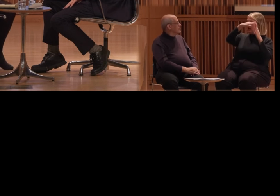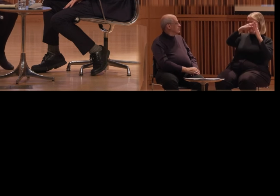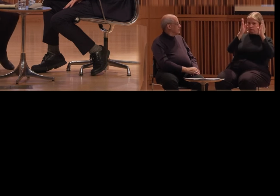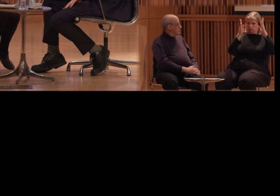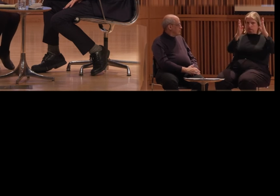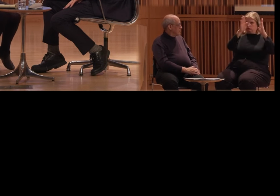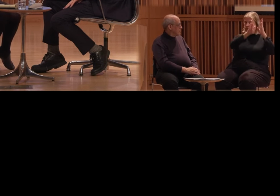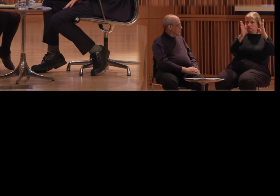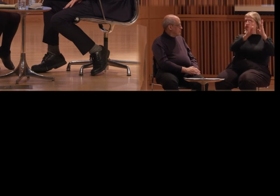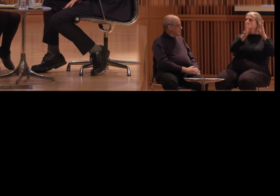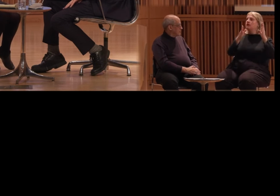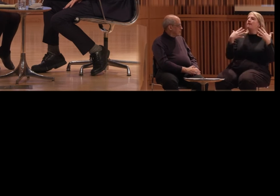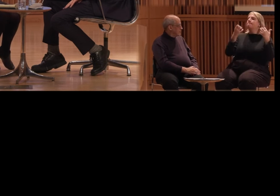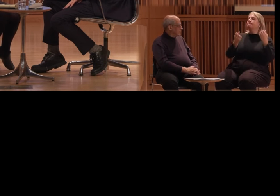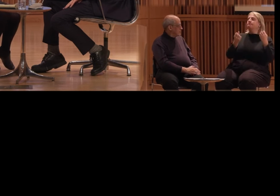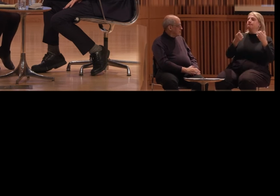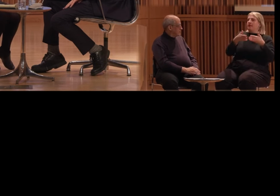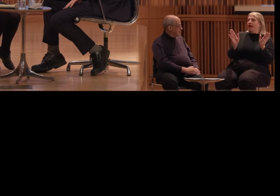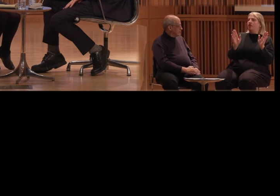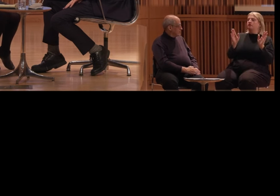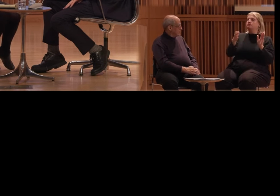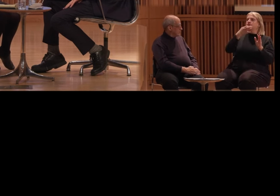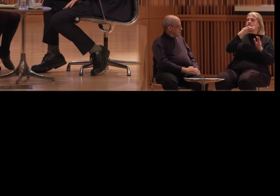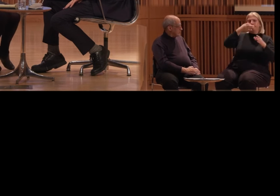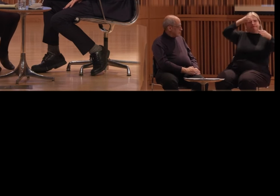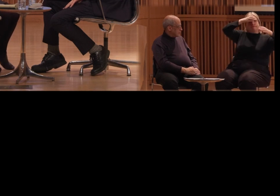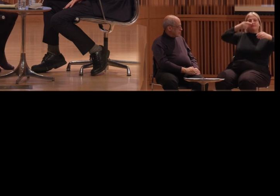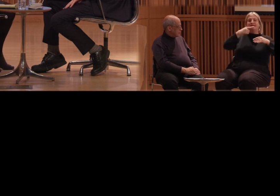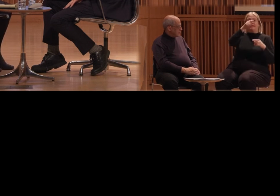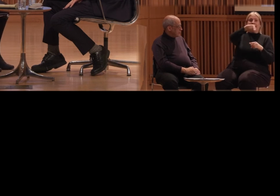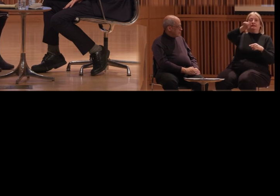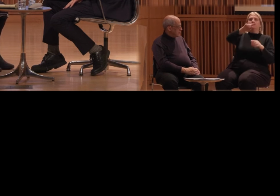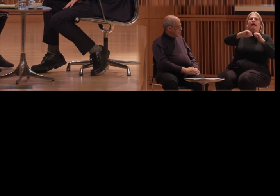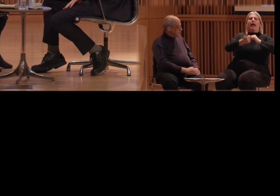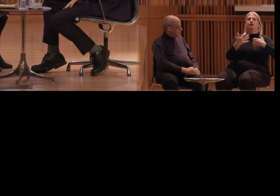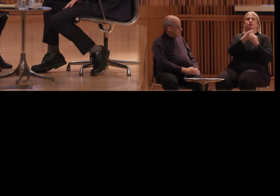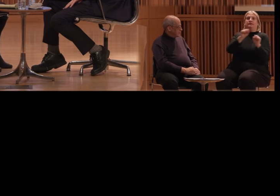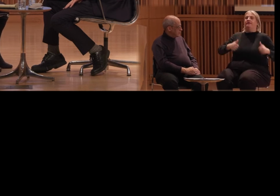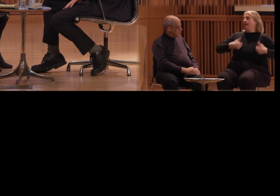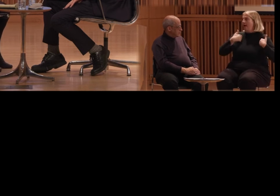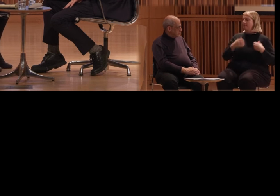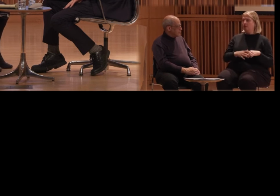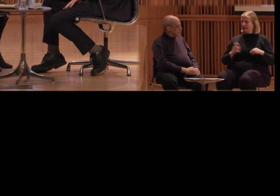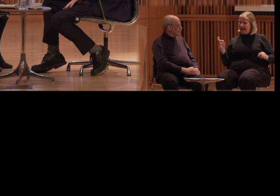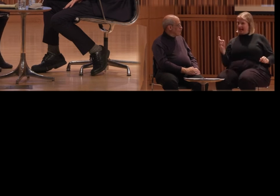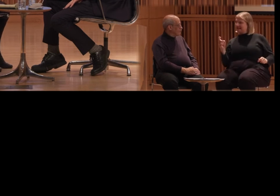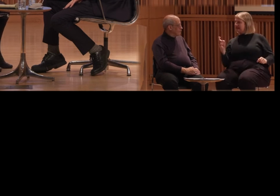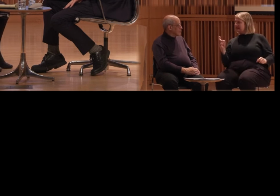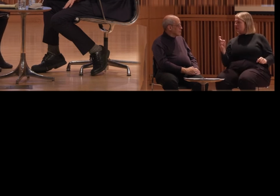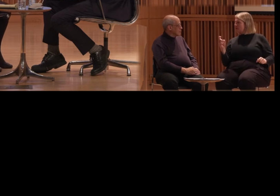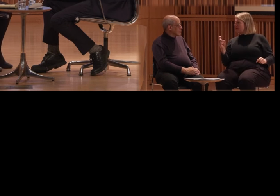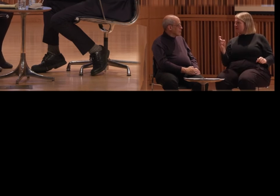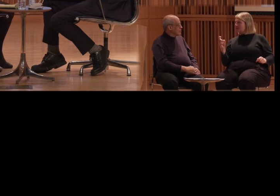that public health experts say help to save lives. And then on the x-axis is sort of